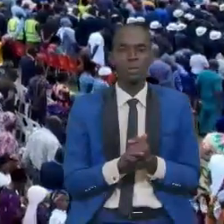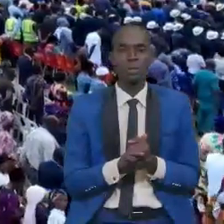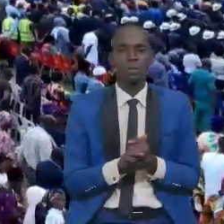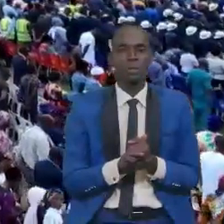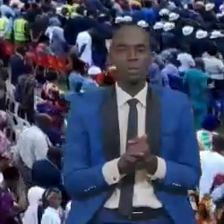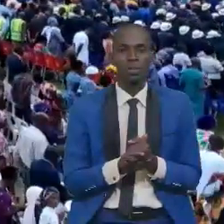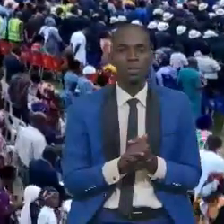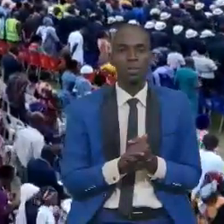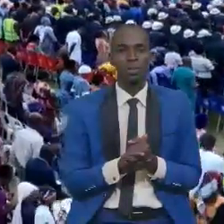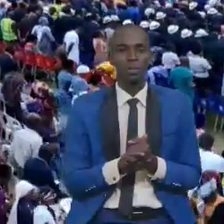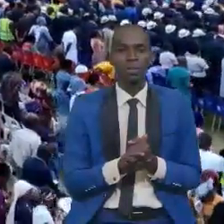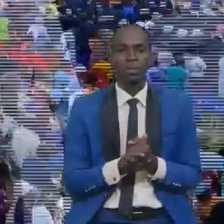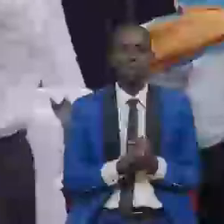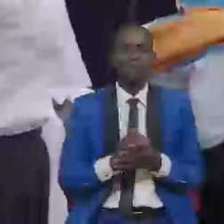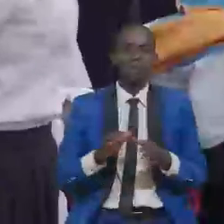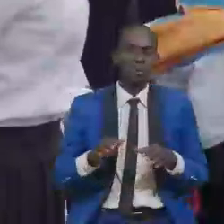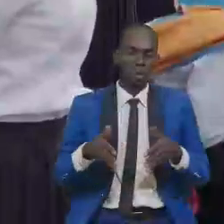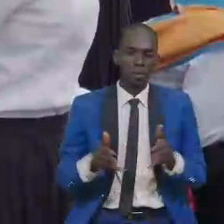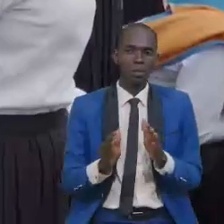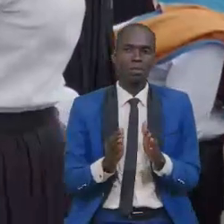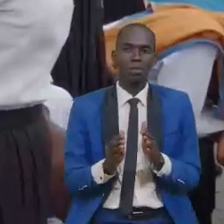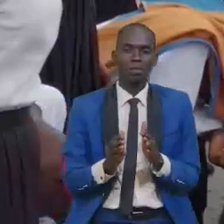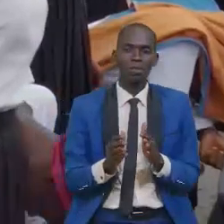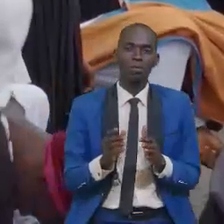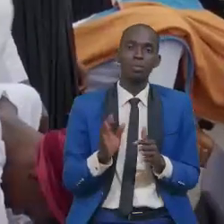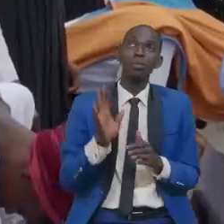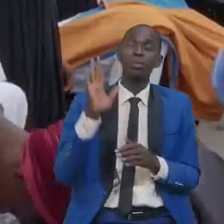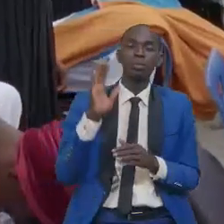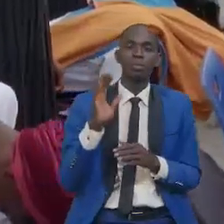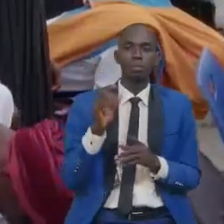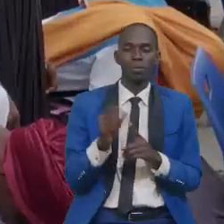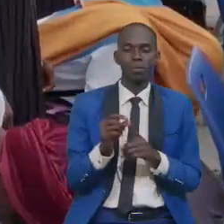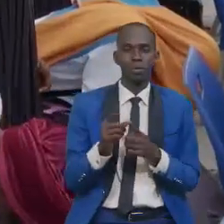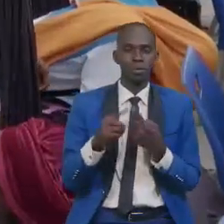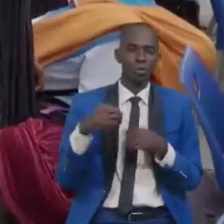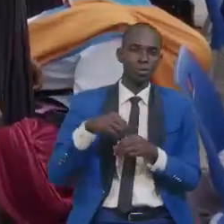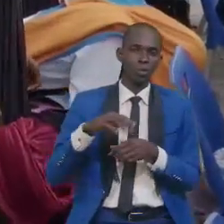give me what you have for me all right